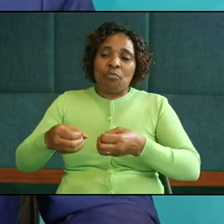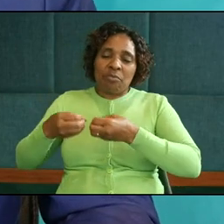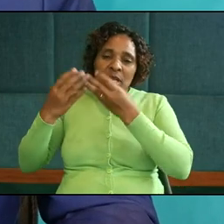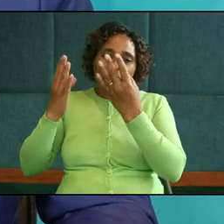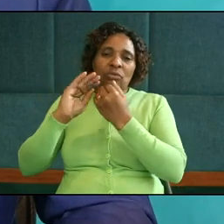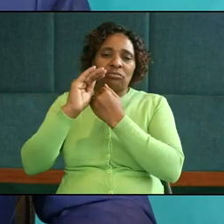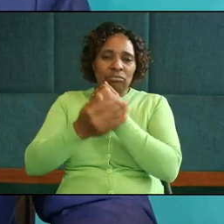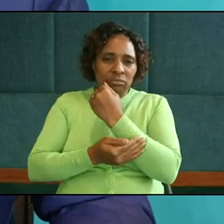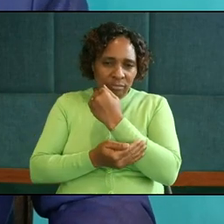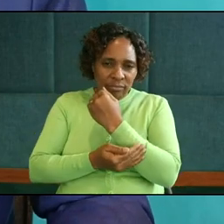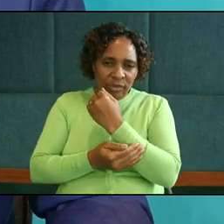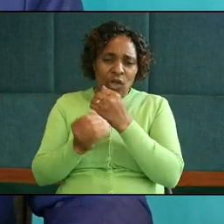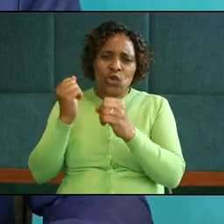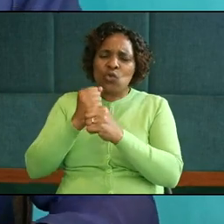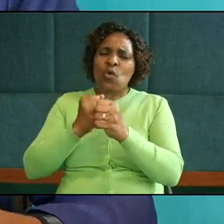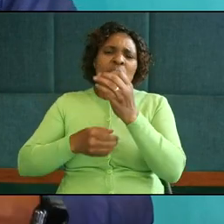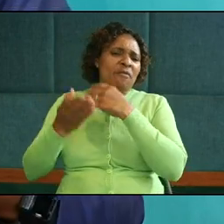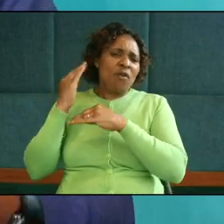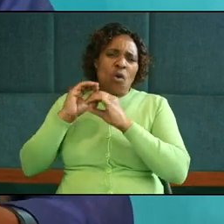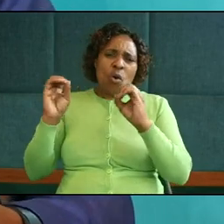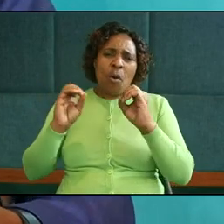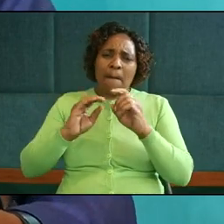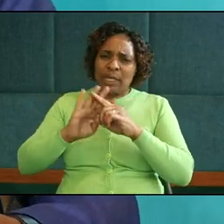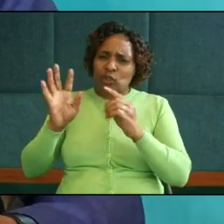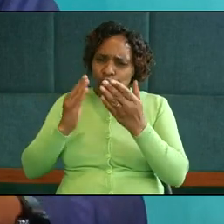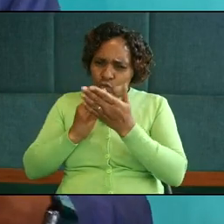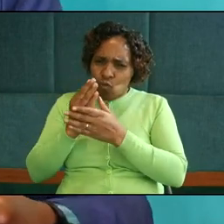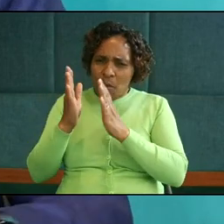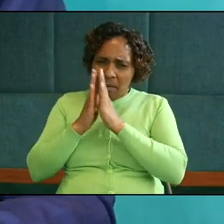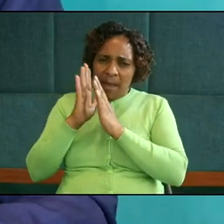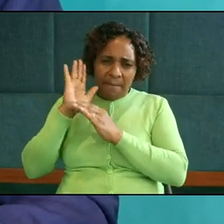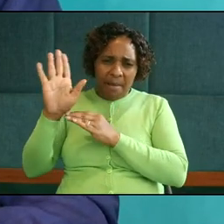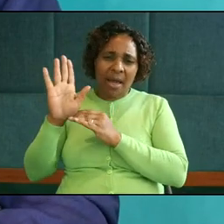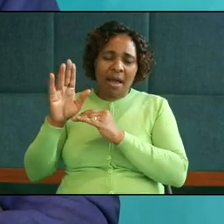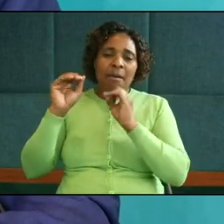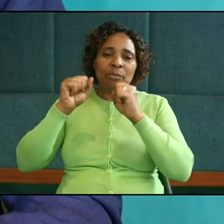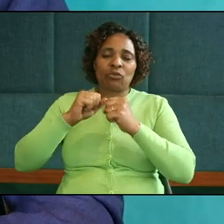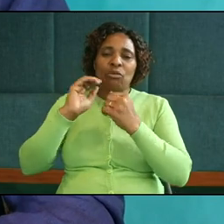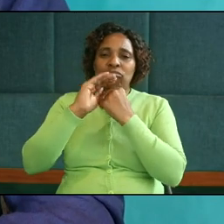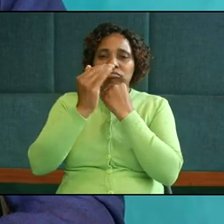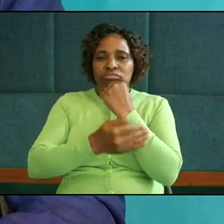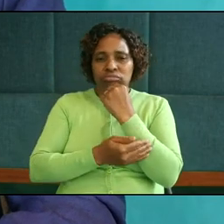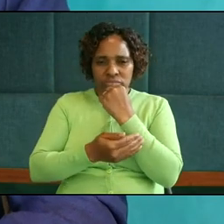She wasn't able to do it before. But through her prayer, she was able to conceive.